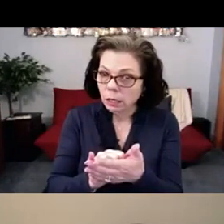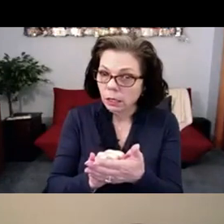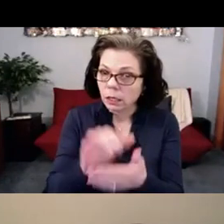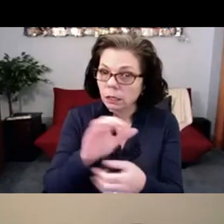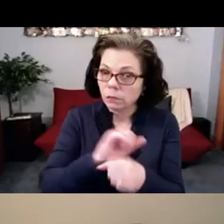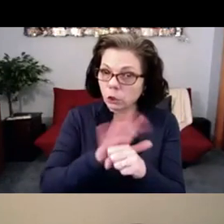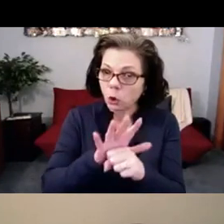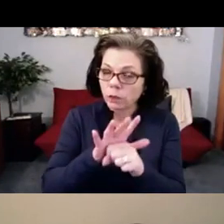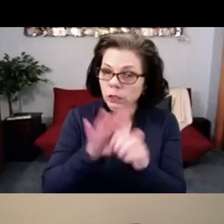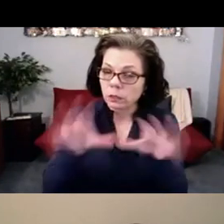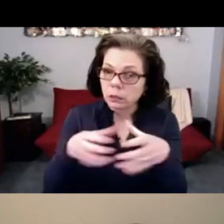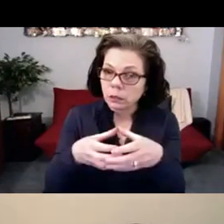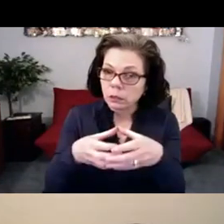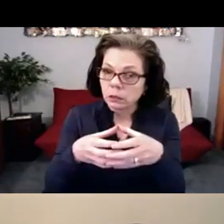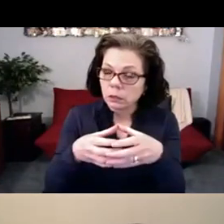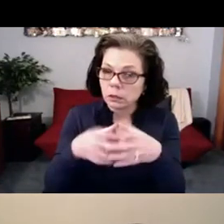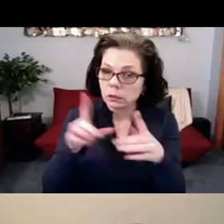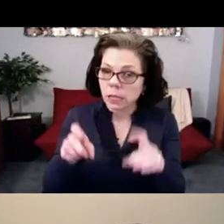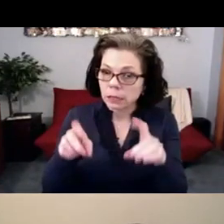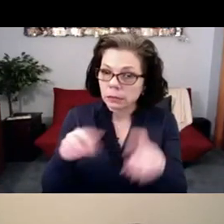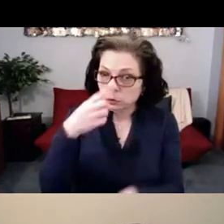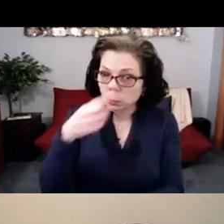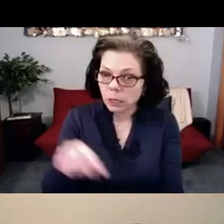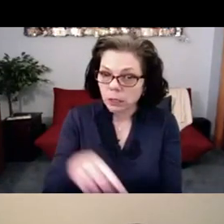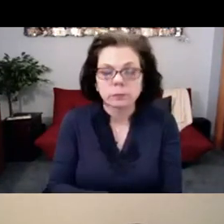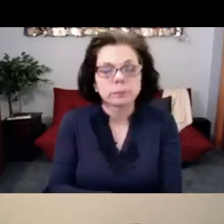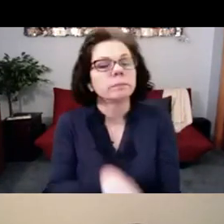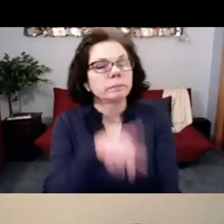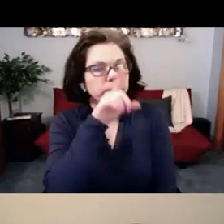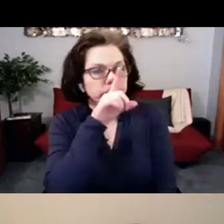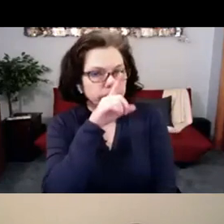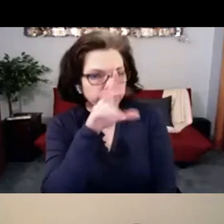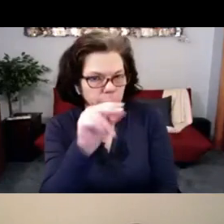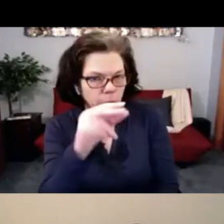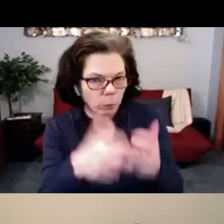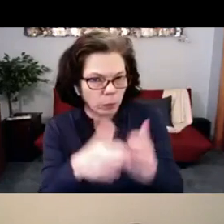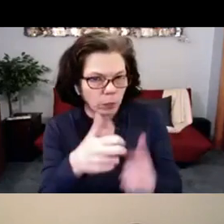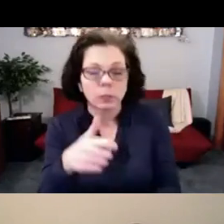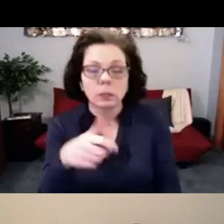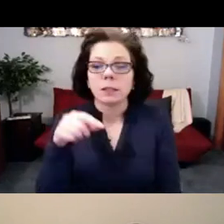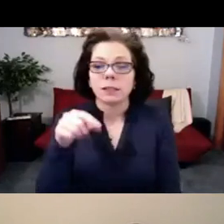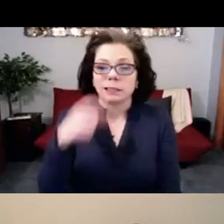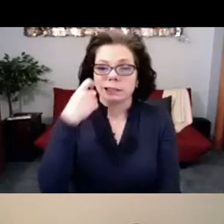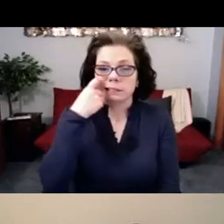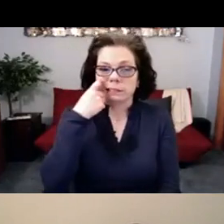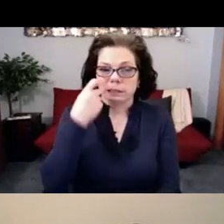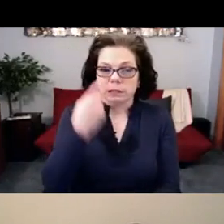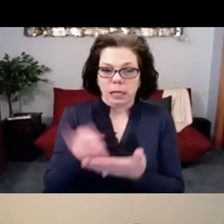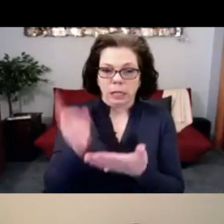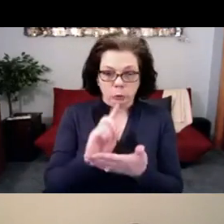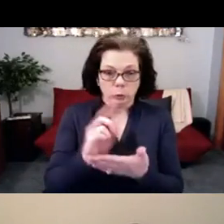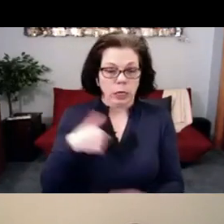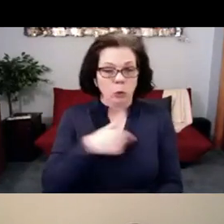COVID-19 pool testing, Dr. Hall? Sure, Dr. Boyd. This just got rolled out last week, and we signed